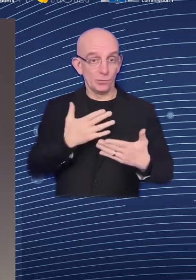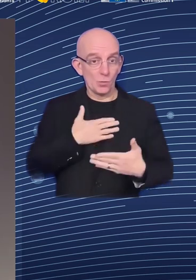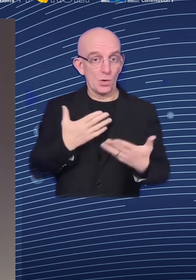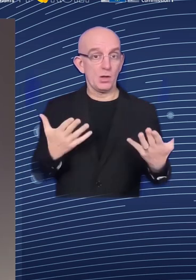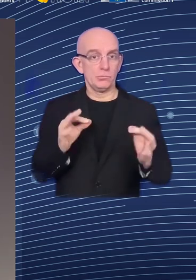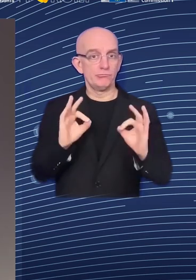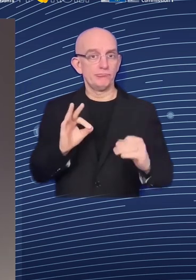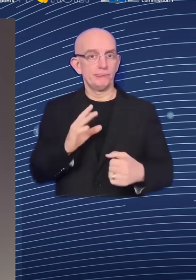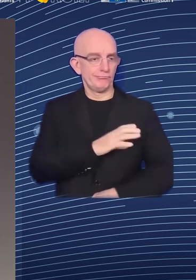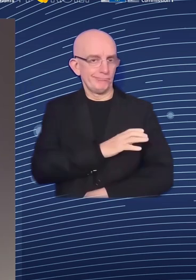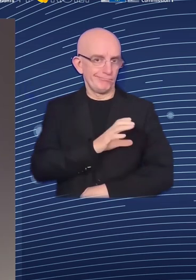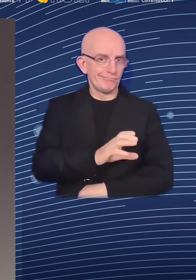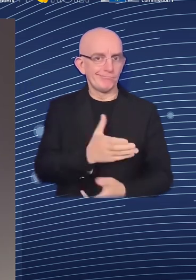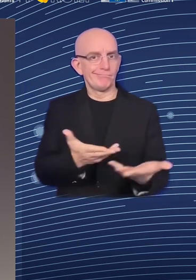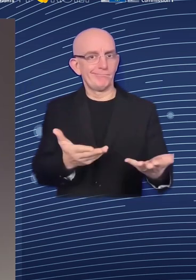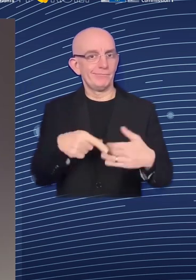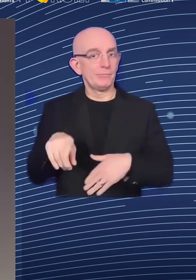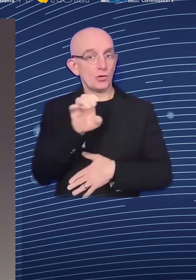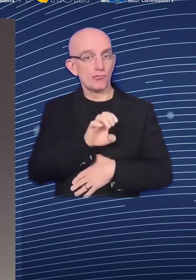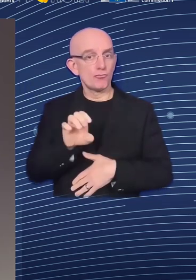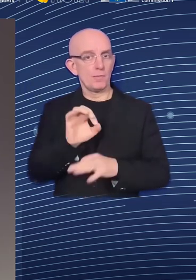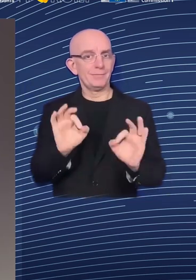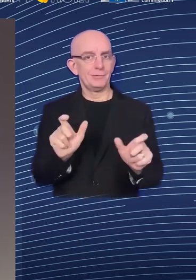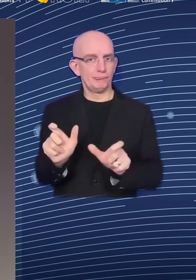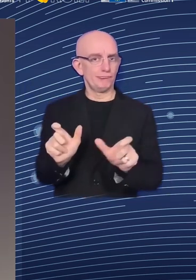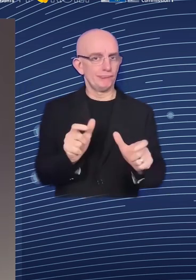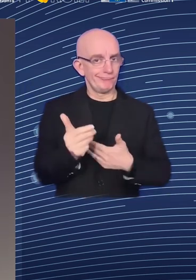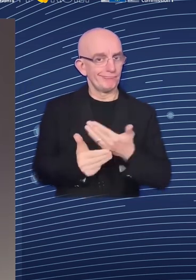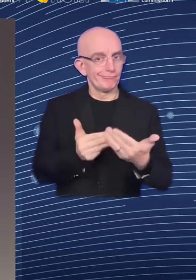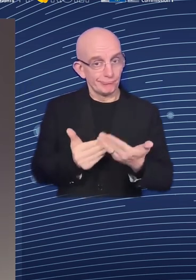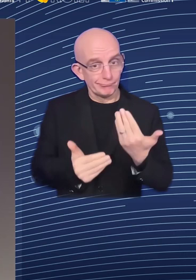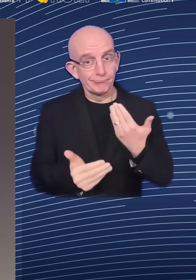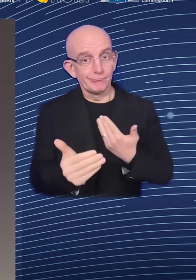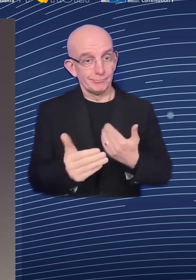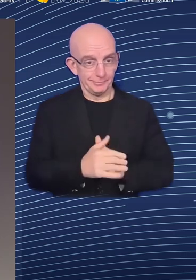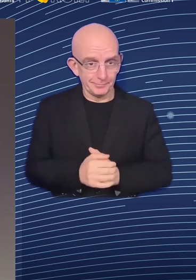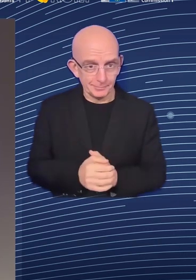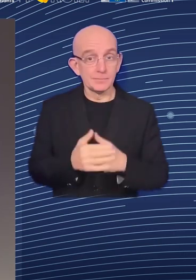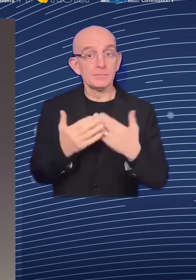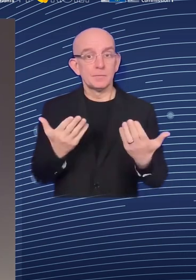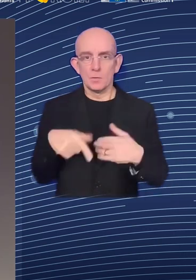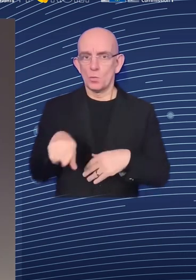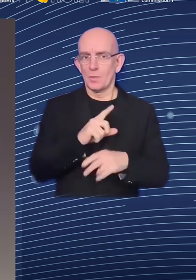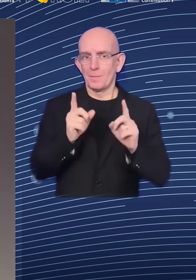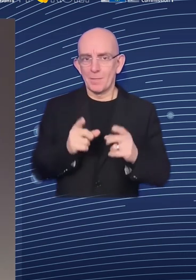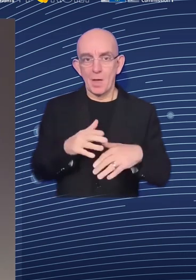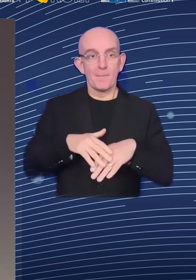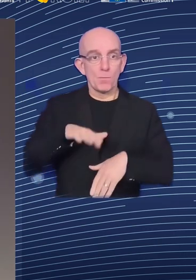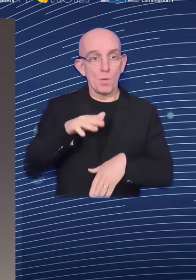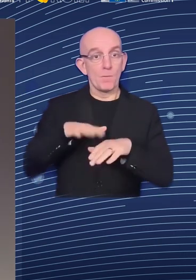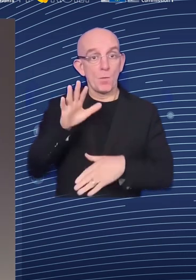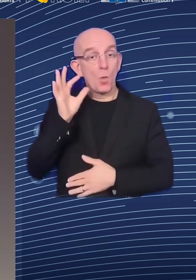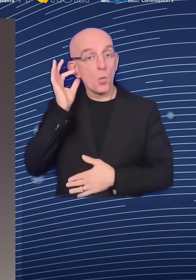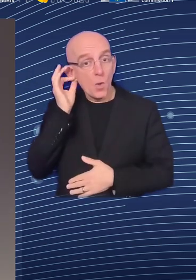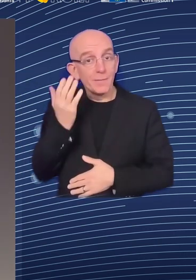the ambitious targets for 2030. I'm sure we're all a little bit tired of hearing about the targets. We're going to talk, I hope, on this panel about how to actually achieve those